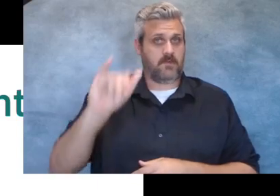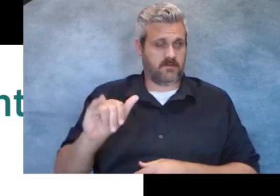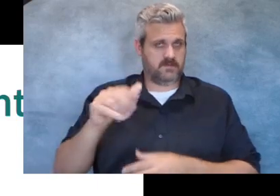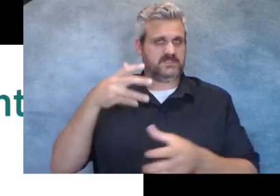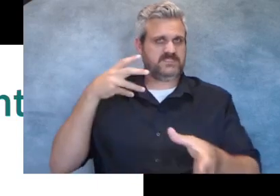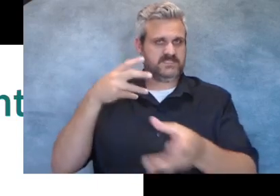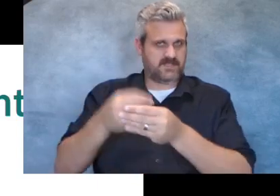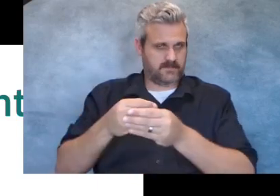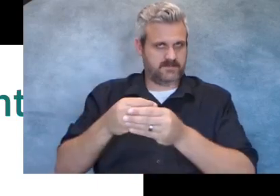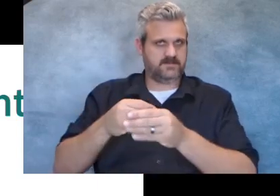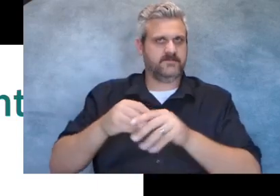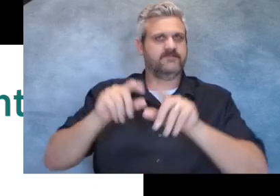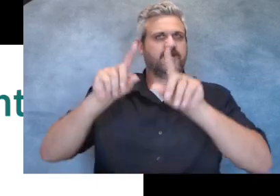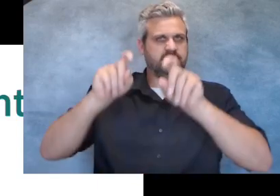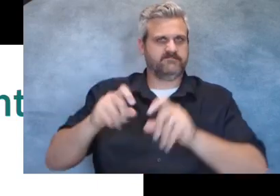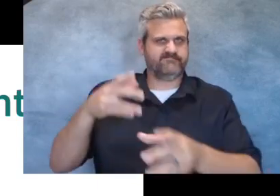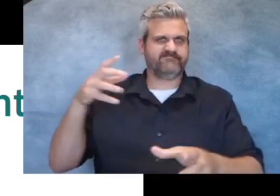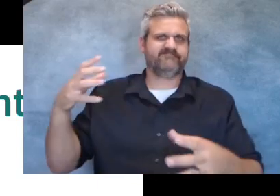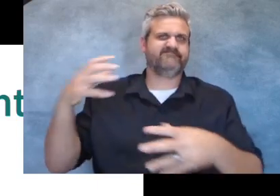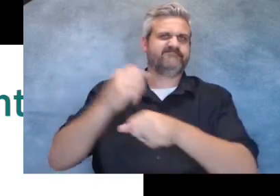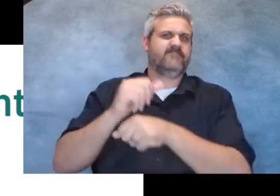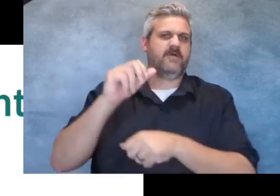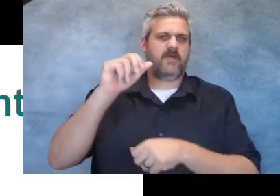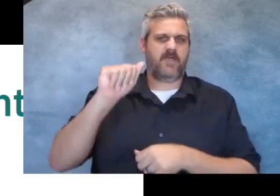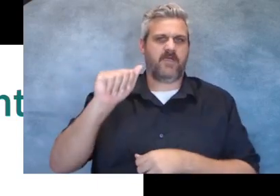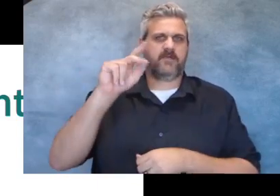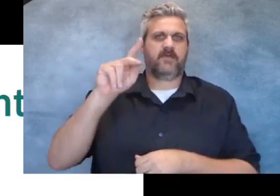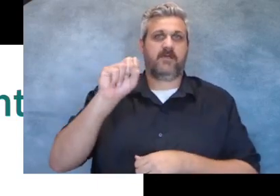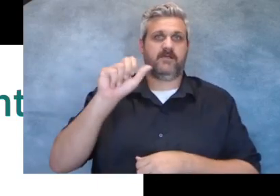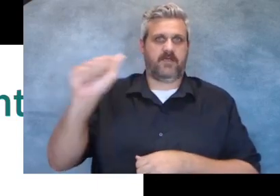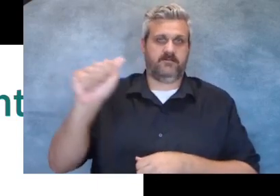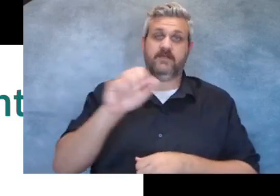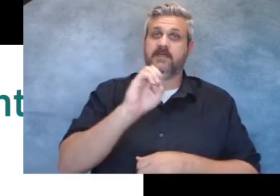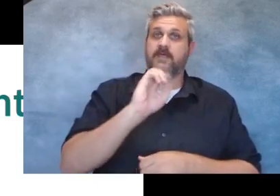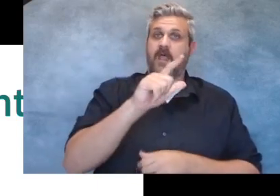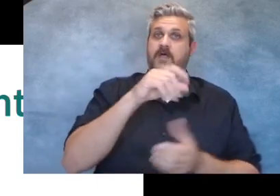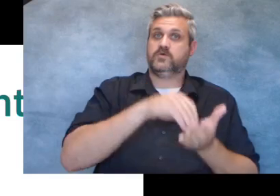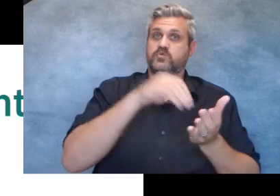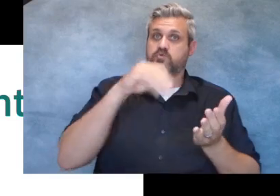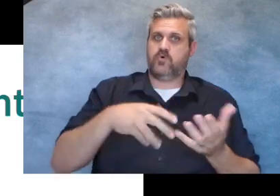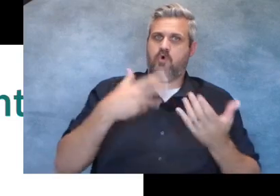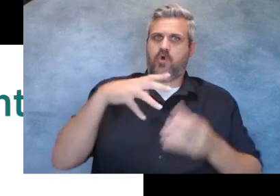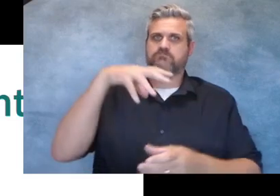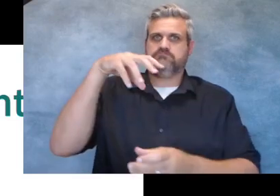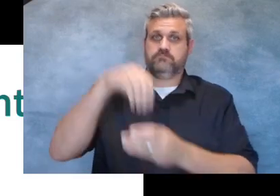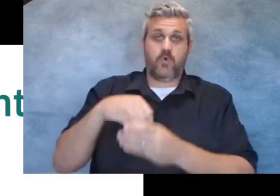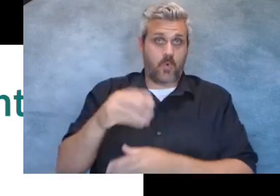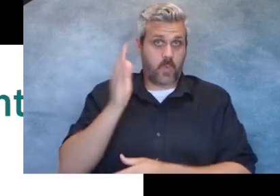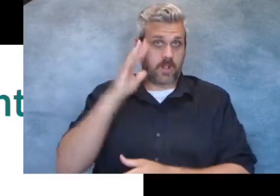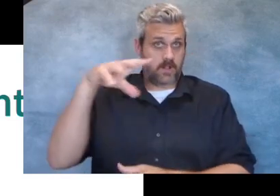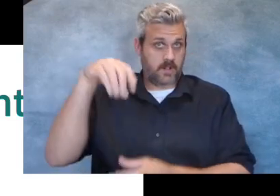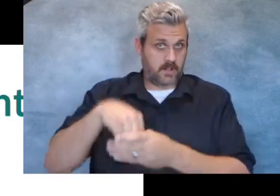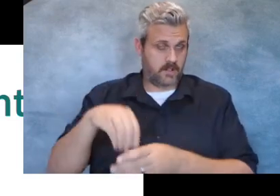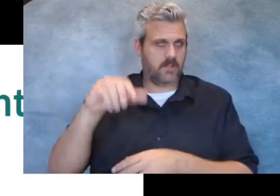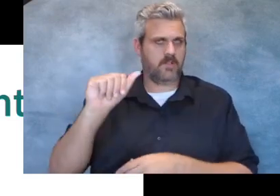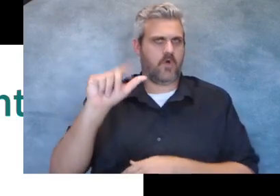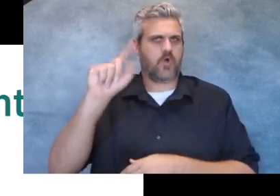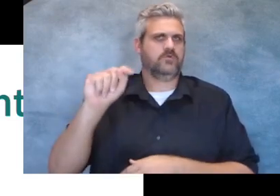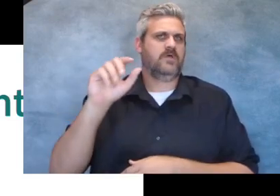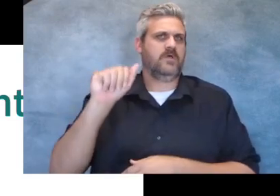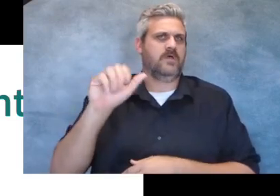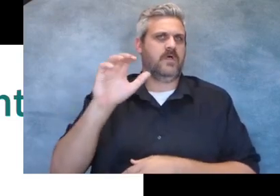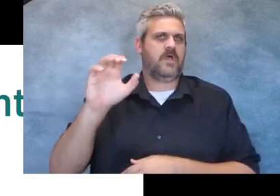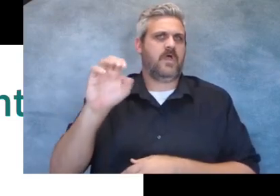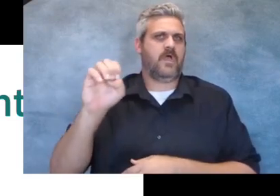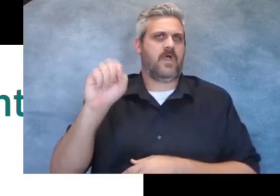Summative Assessment, or AKSA, the EL student will be or already is participating in the alternate